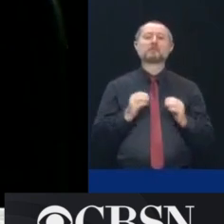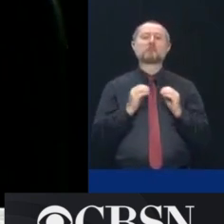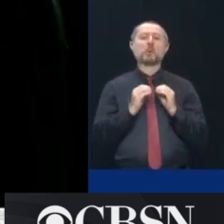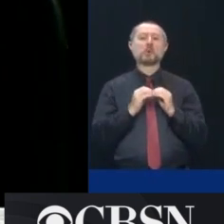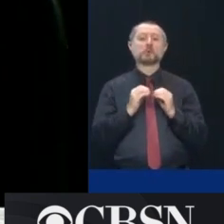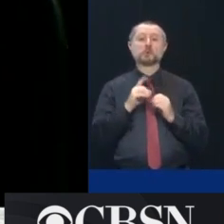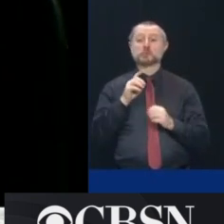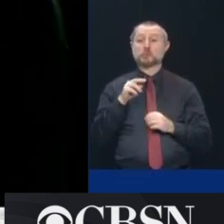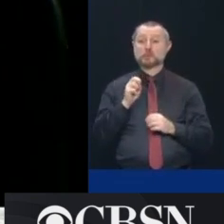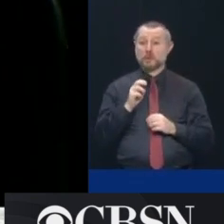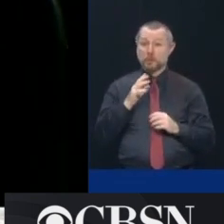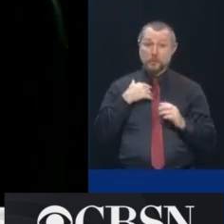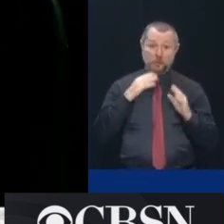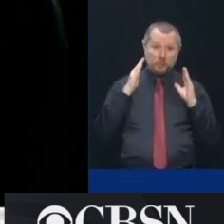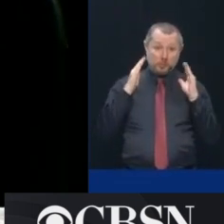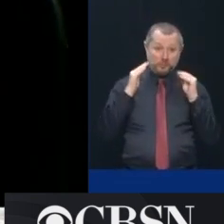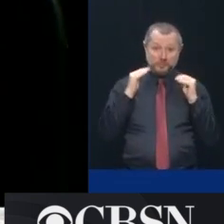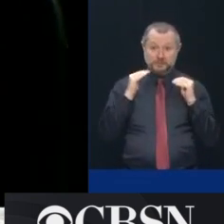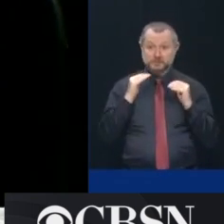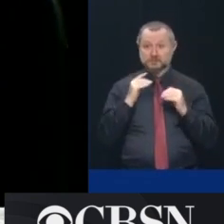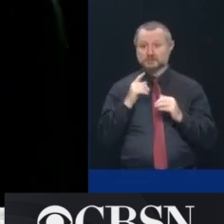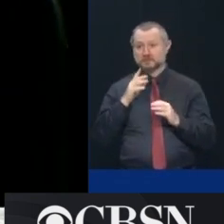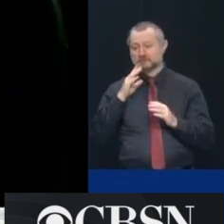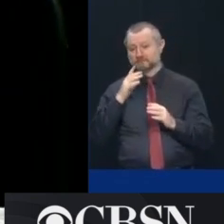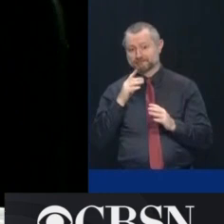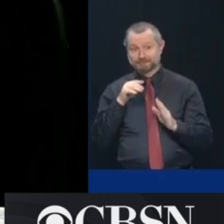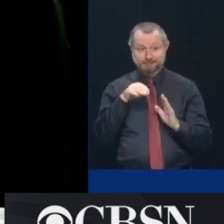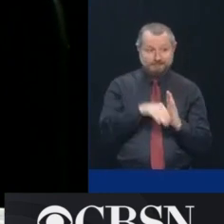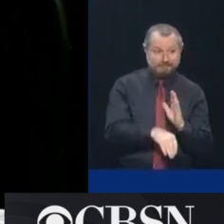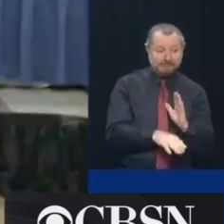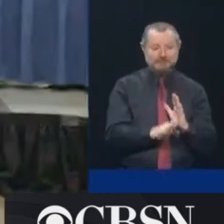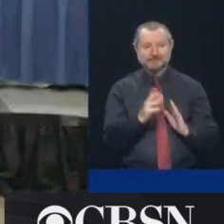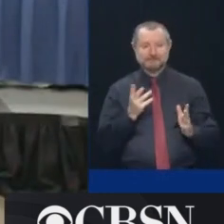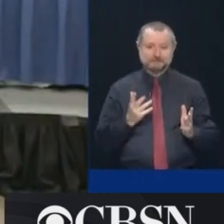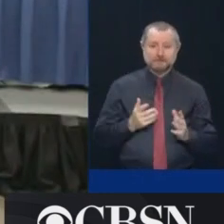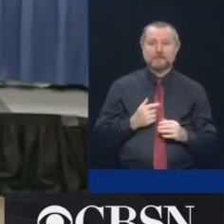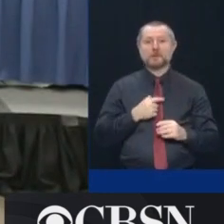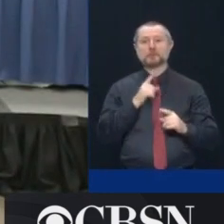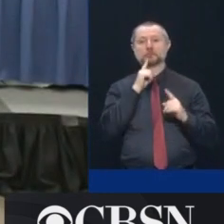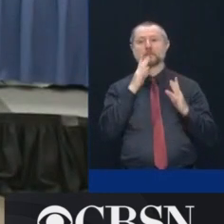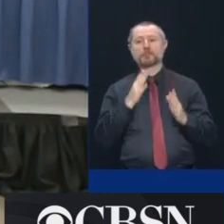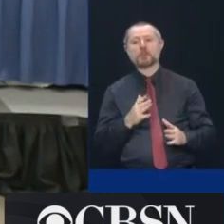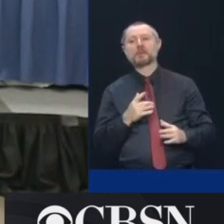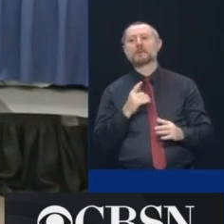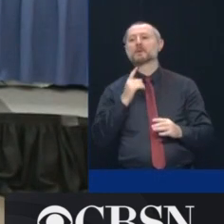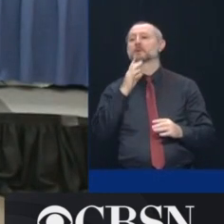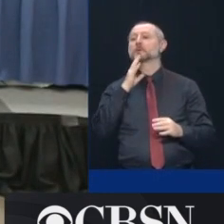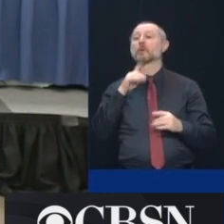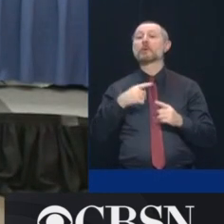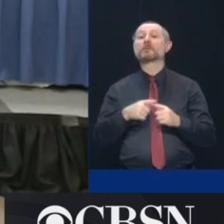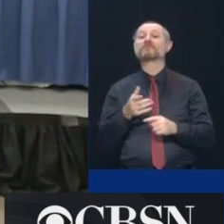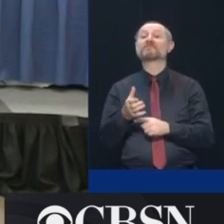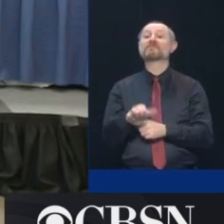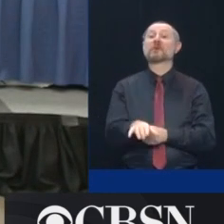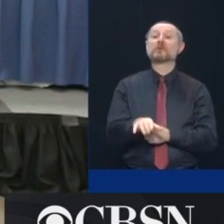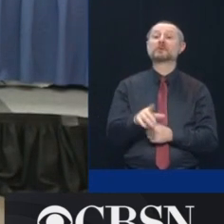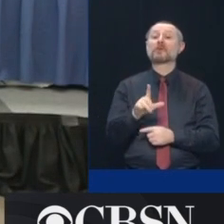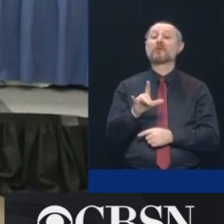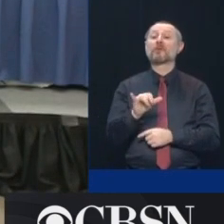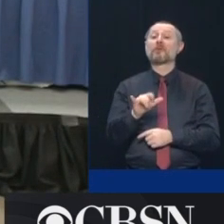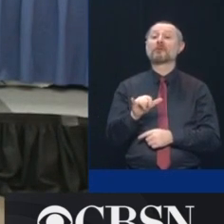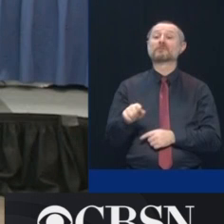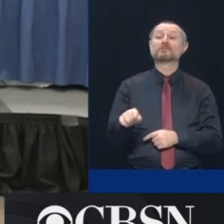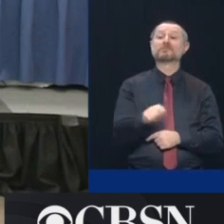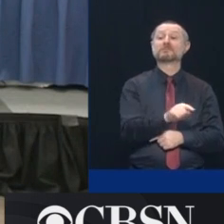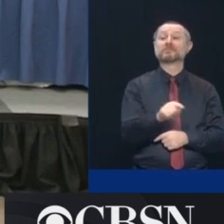that, of course, the numbers come down before that's required. On the enforcement measures for Long Island, both the Nassau and the